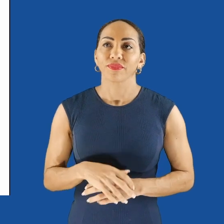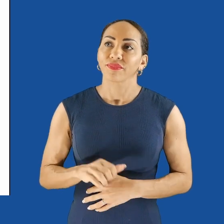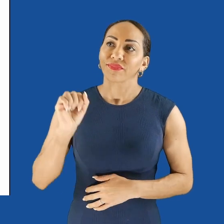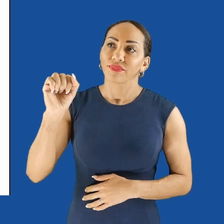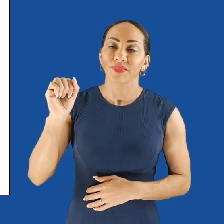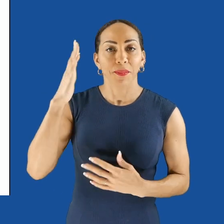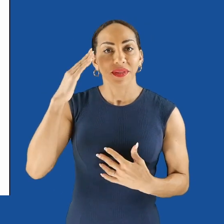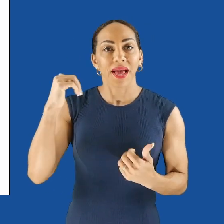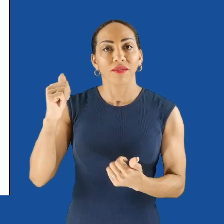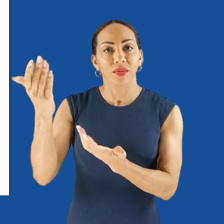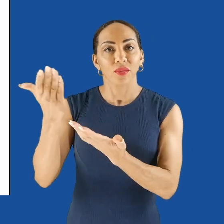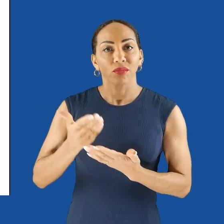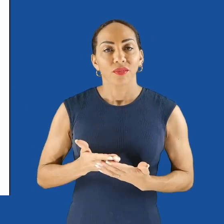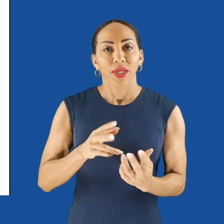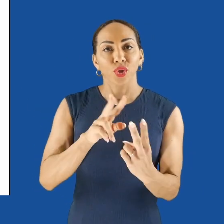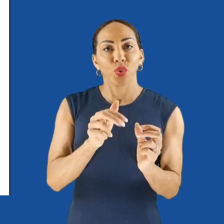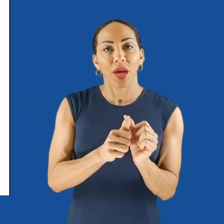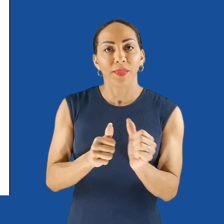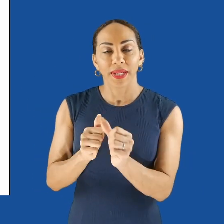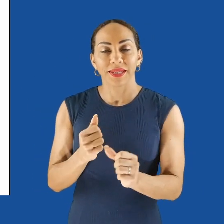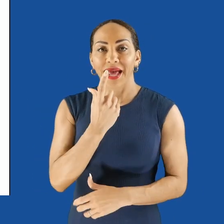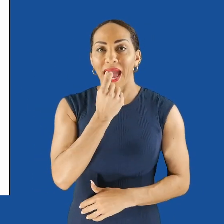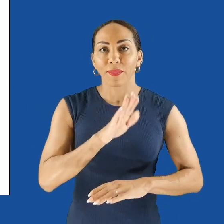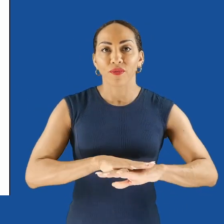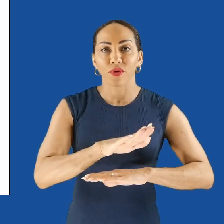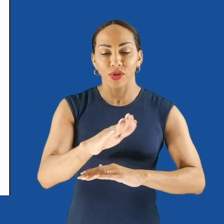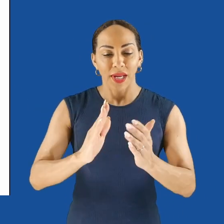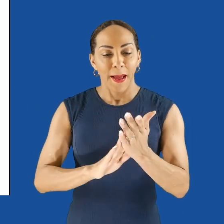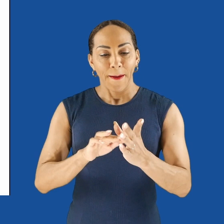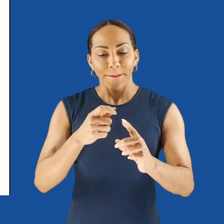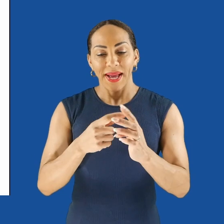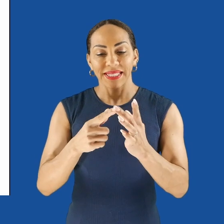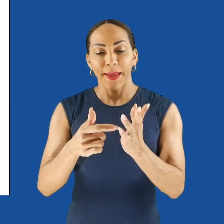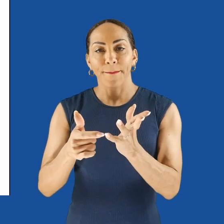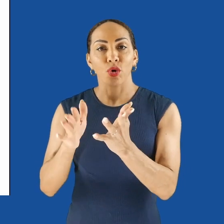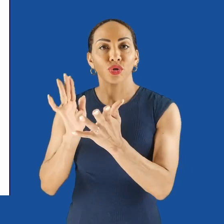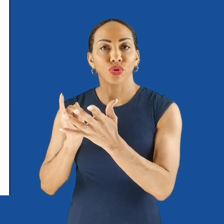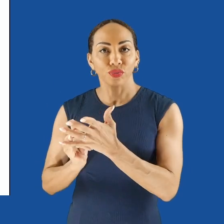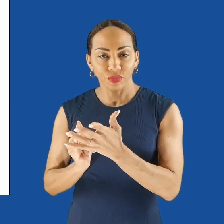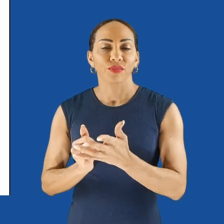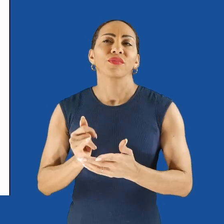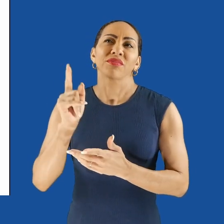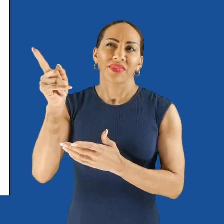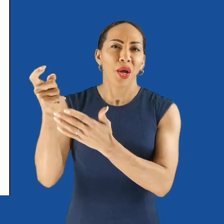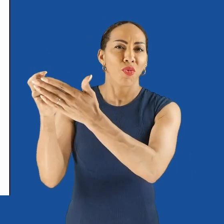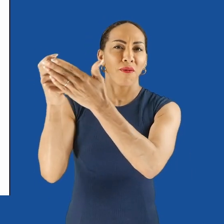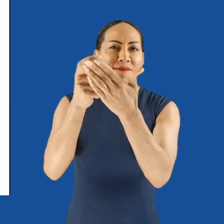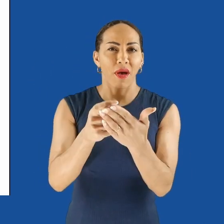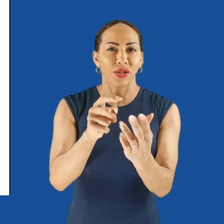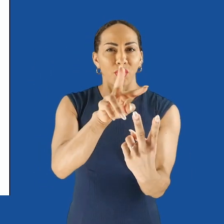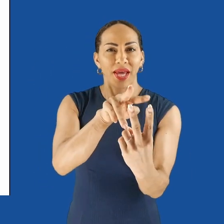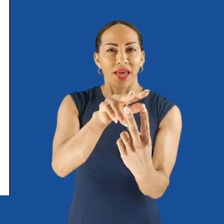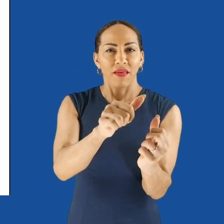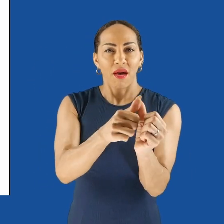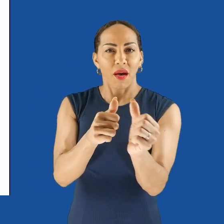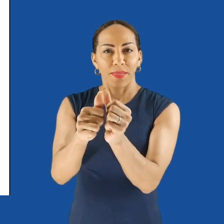Access to Work mental health support is provided by Able Futures and Maximus, and we will refer your details to one of these